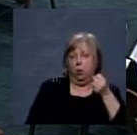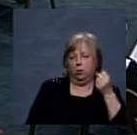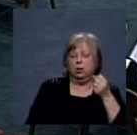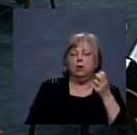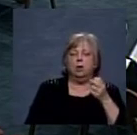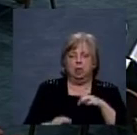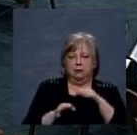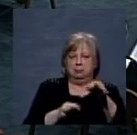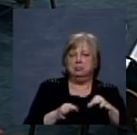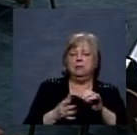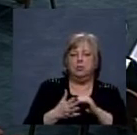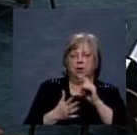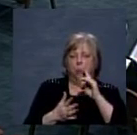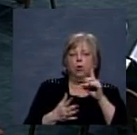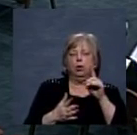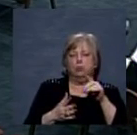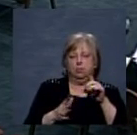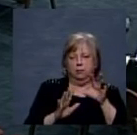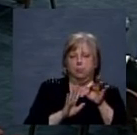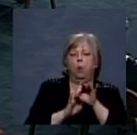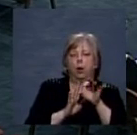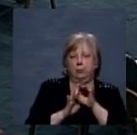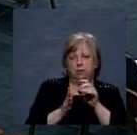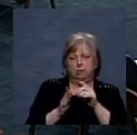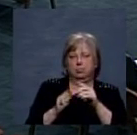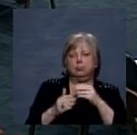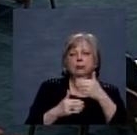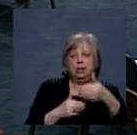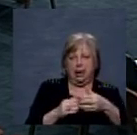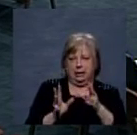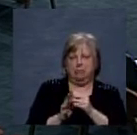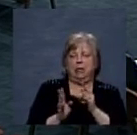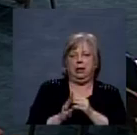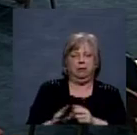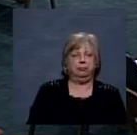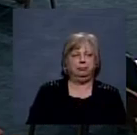will go ahead and do this next at our next meeting.